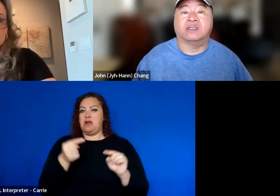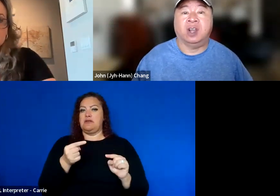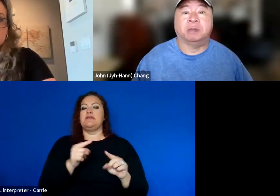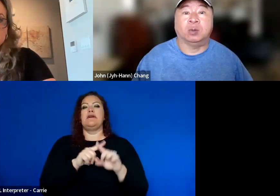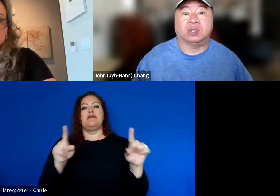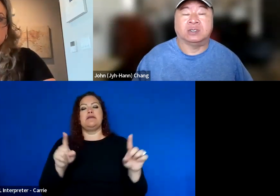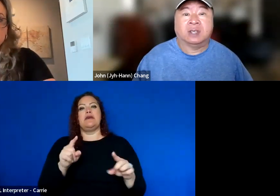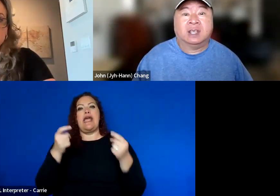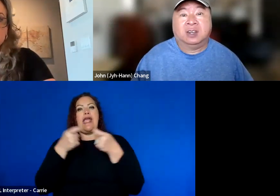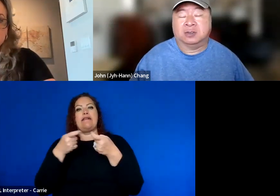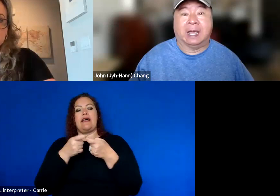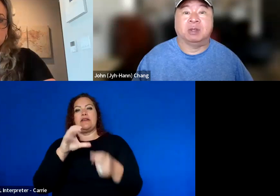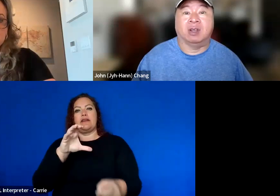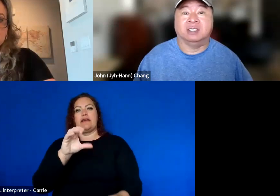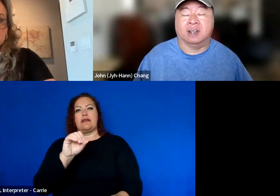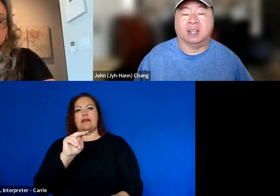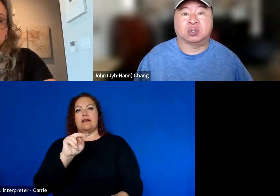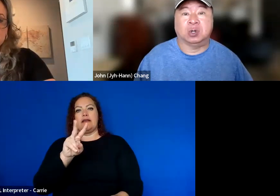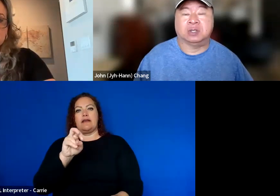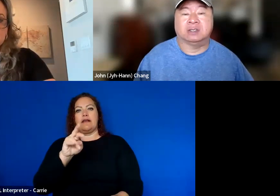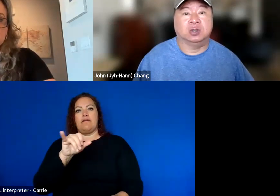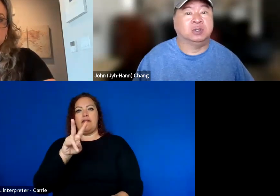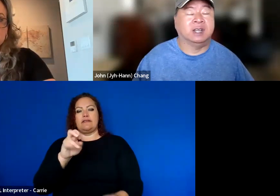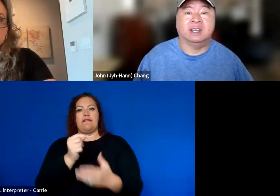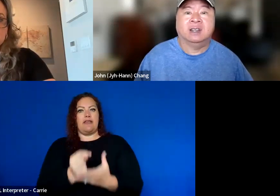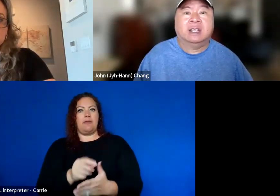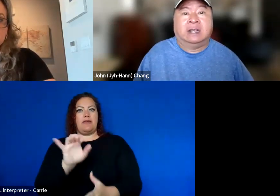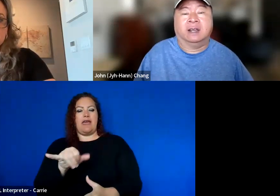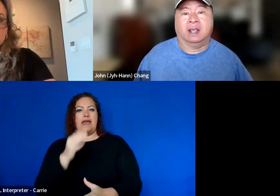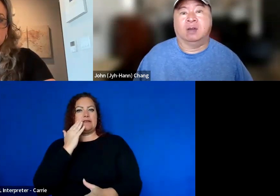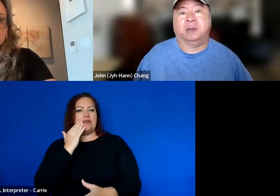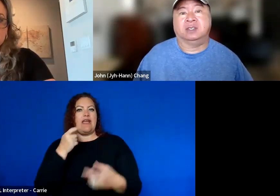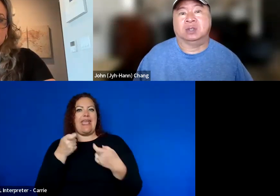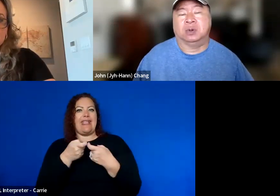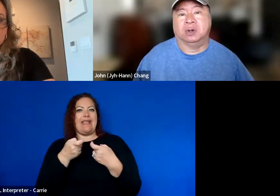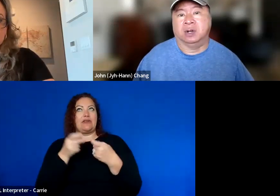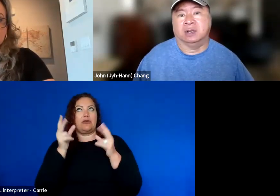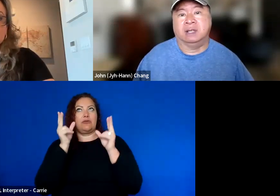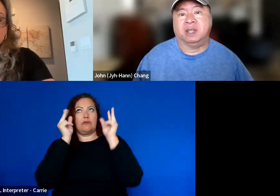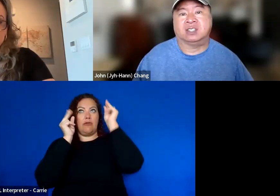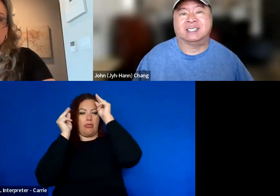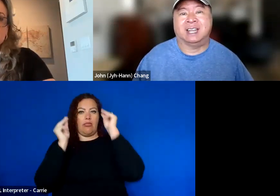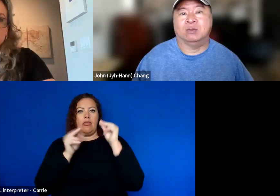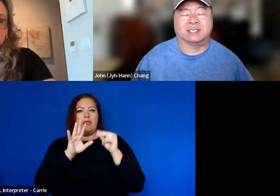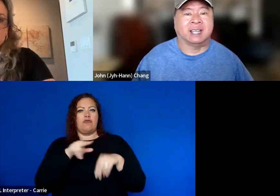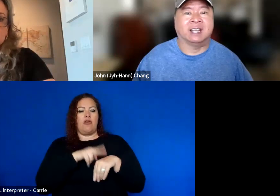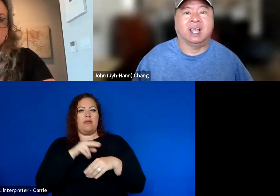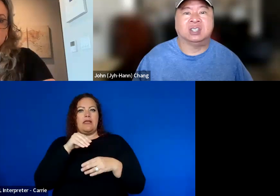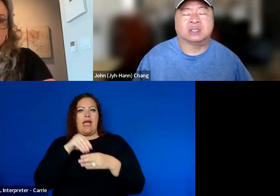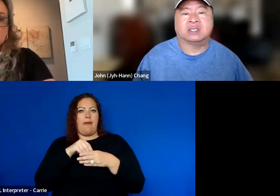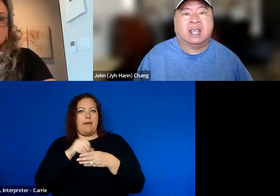electroconvulsive therapy, which is zapping on these electrodes. It's usually done in a outpatient or a inpatient setting